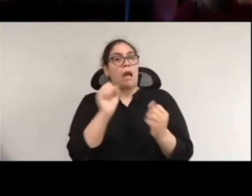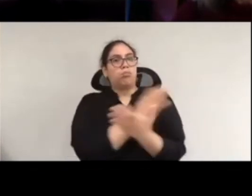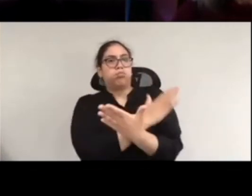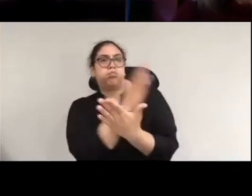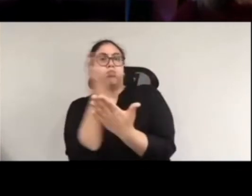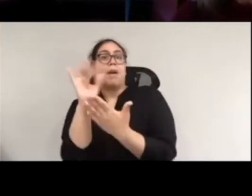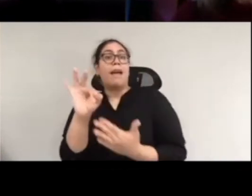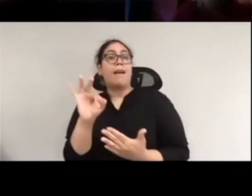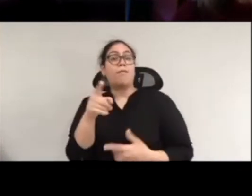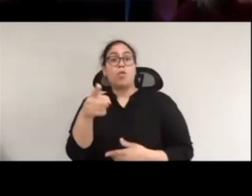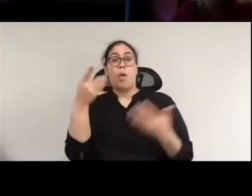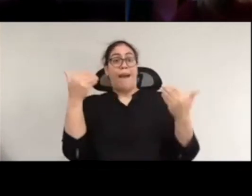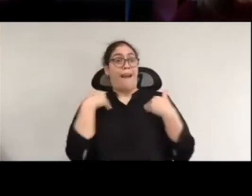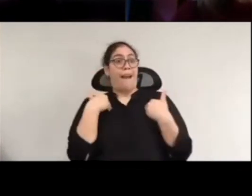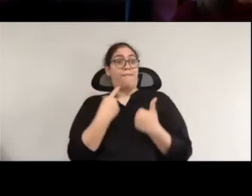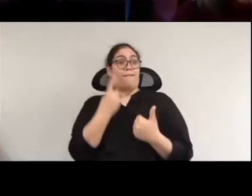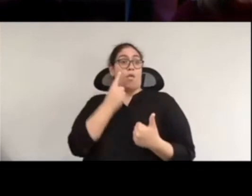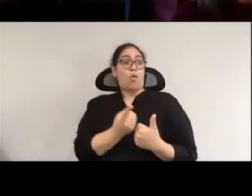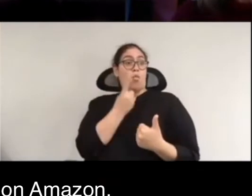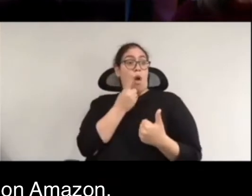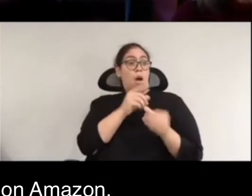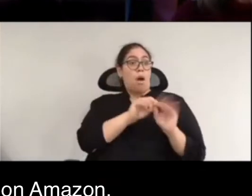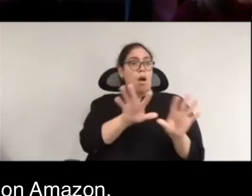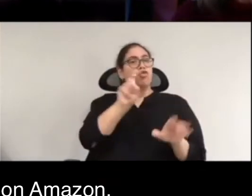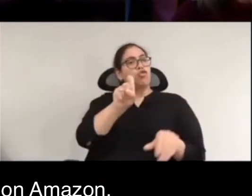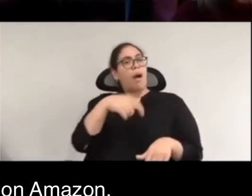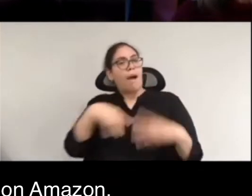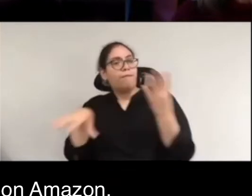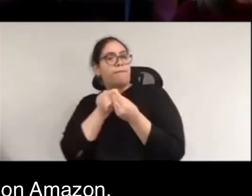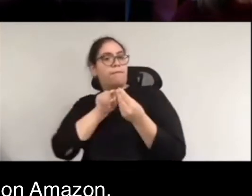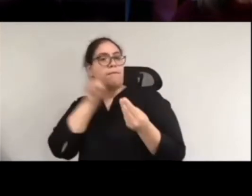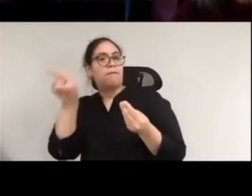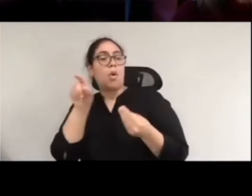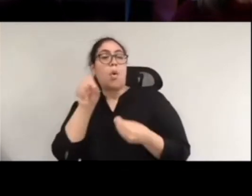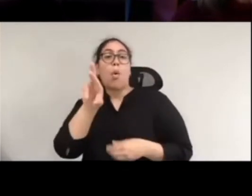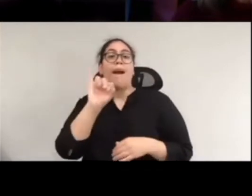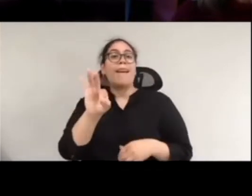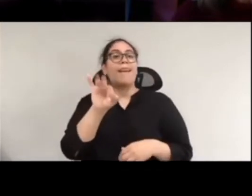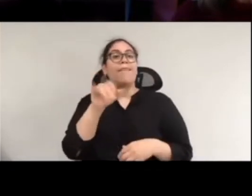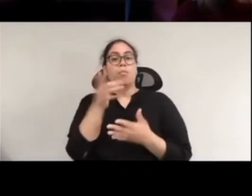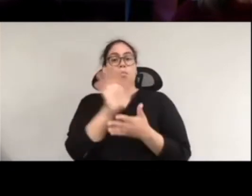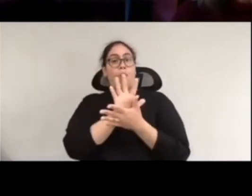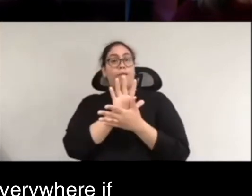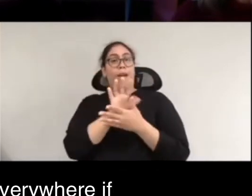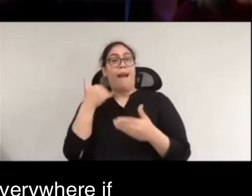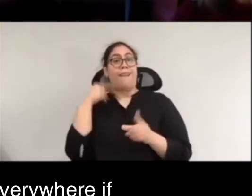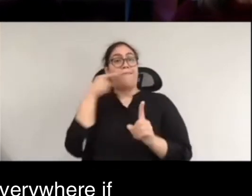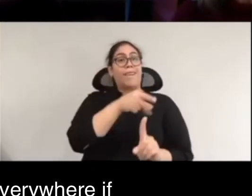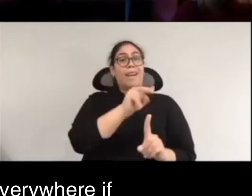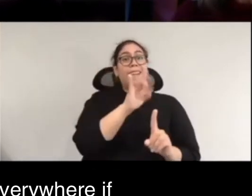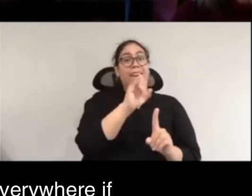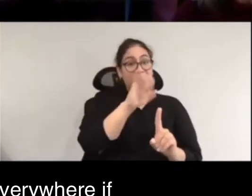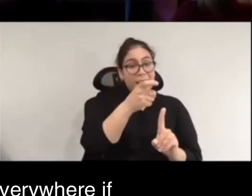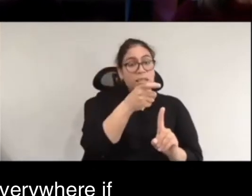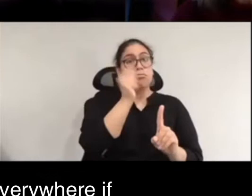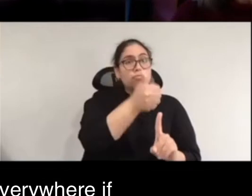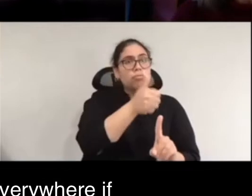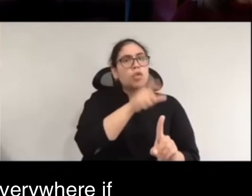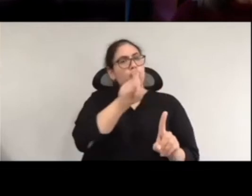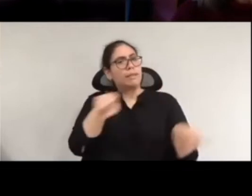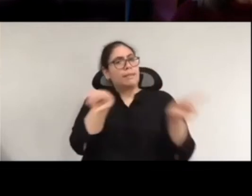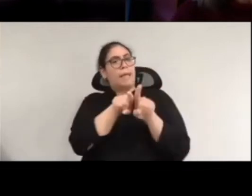other. If there's an AD track on Netflix, it should be on Amazon, it should be on iTunes, it should be on the DVD, it should be everywhere if there's a track for a